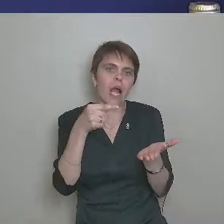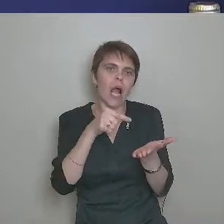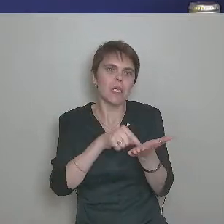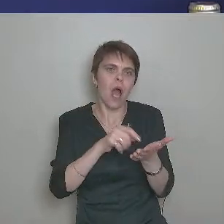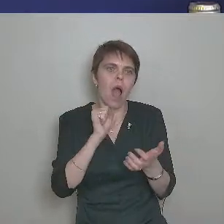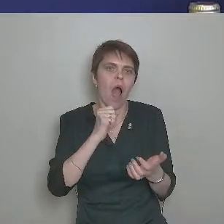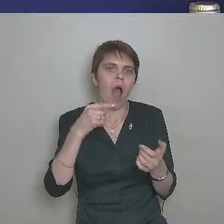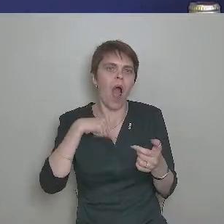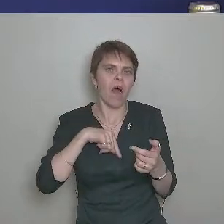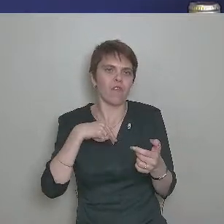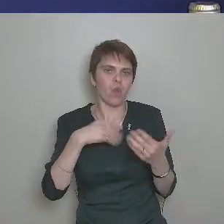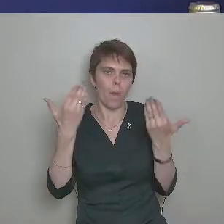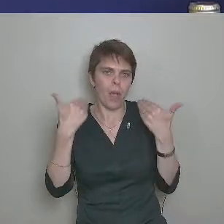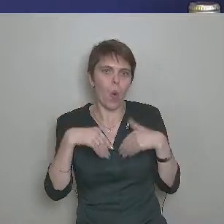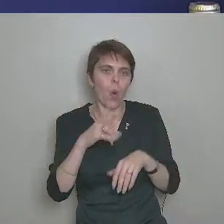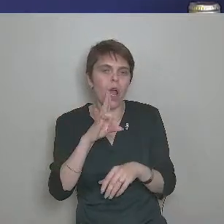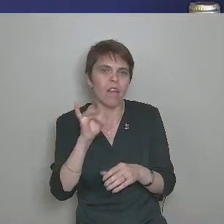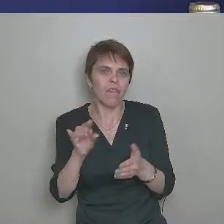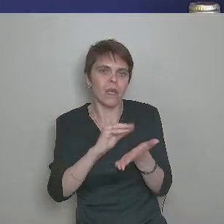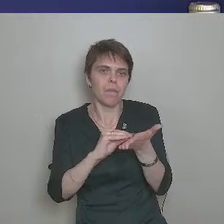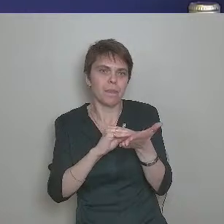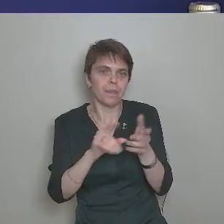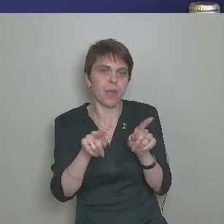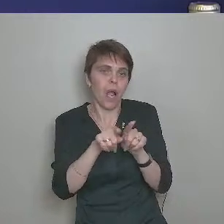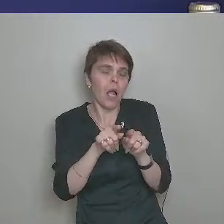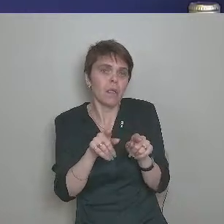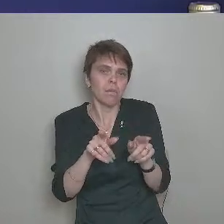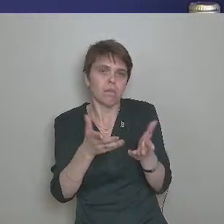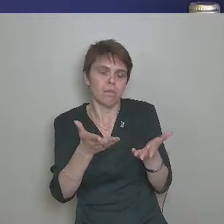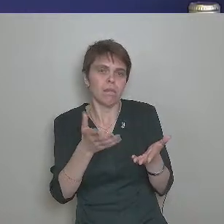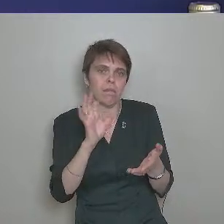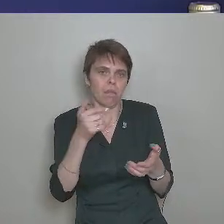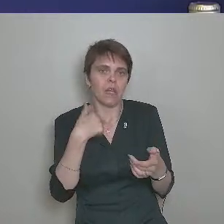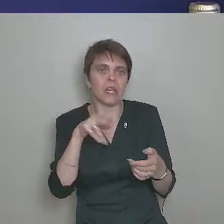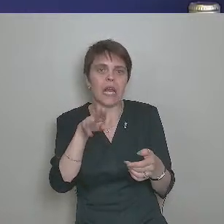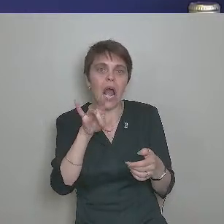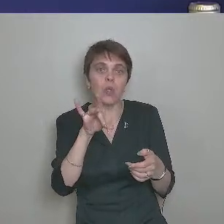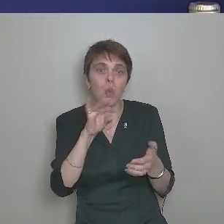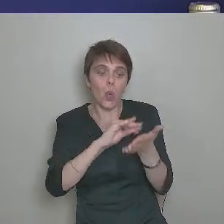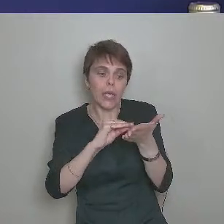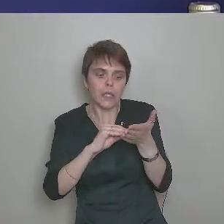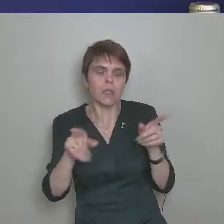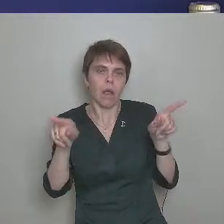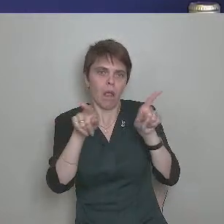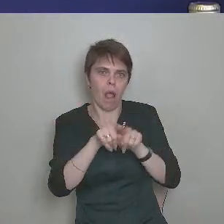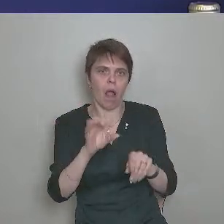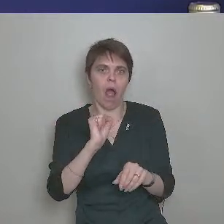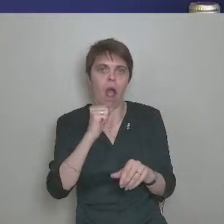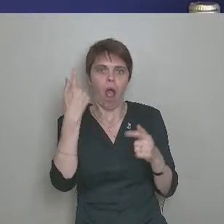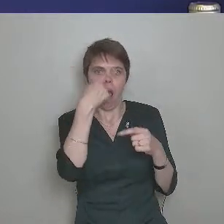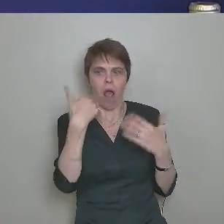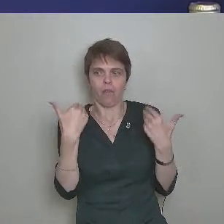when the resume does not have any line about the